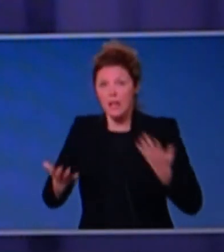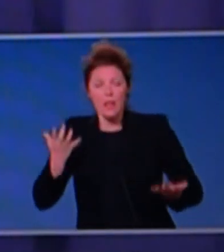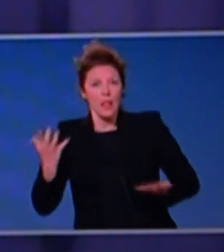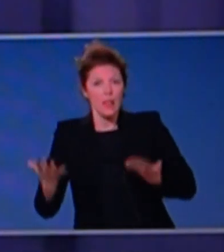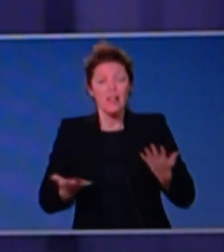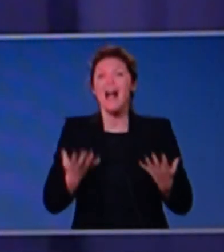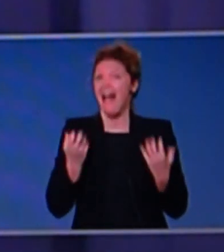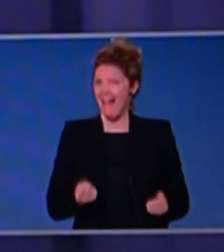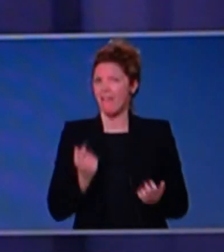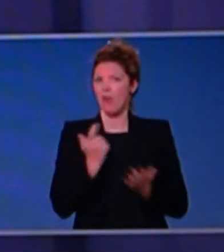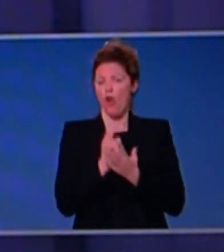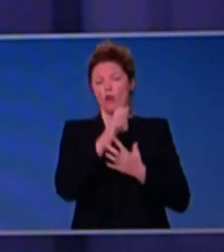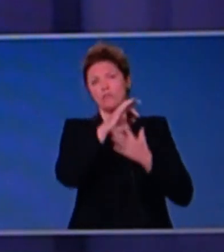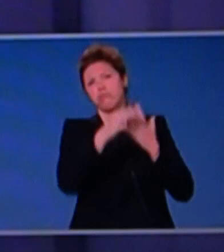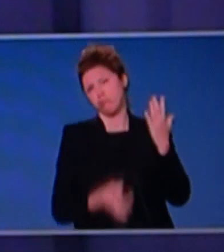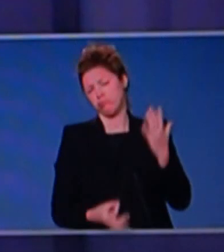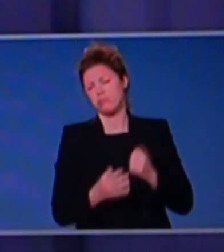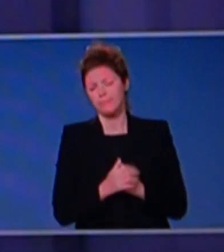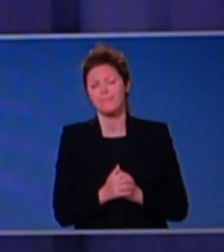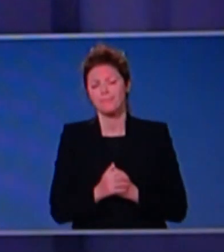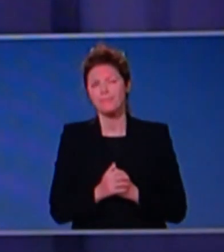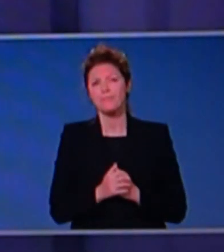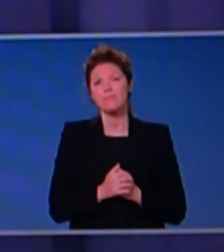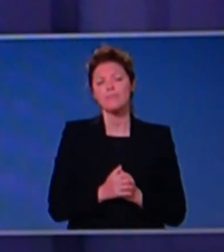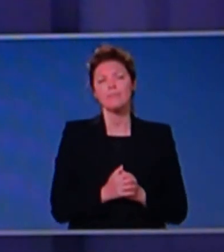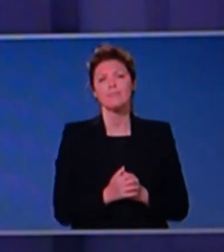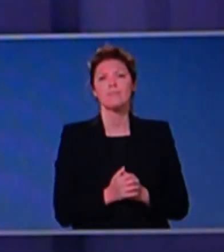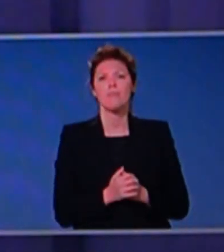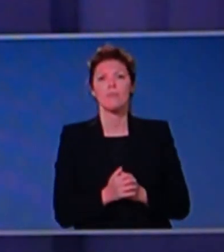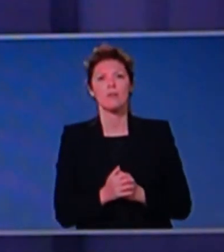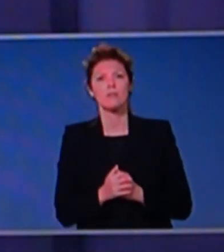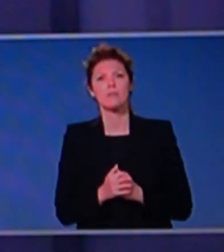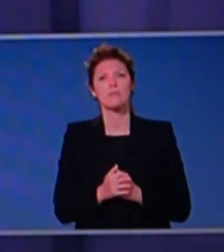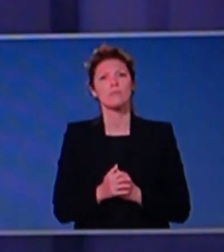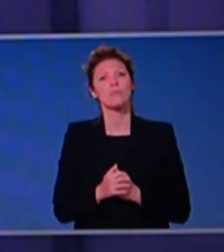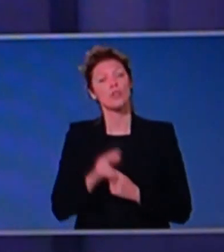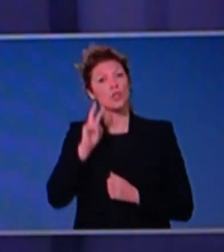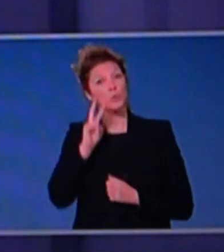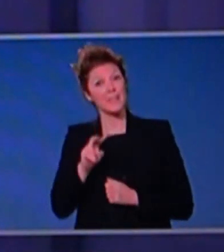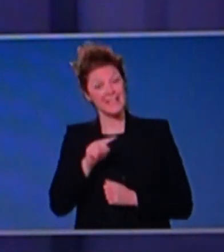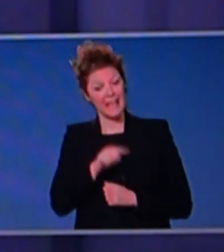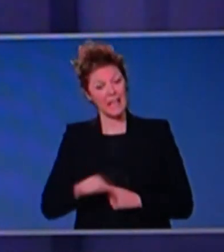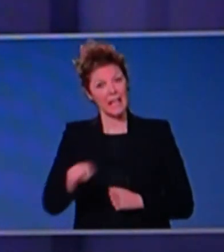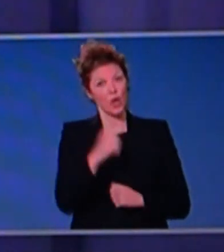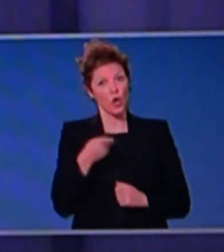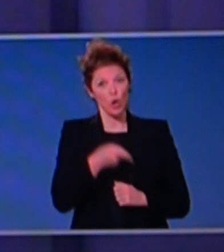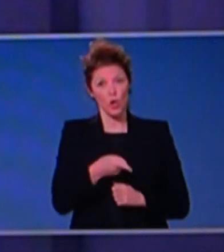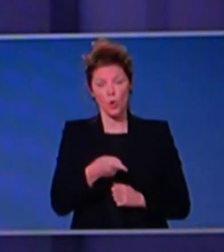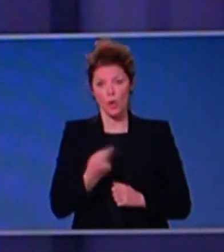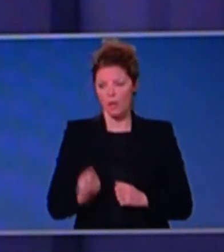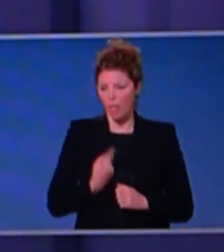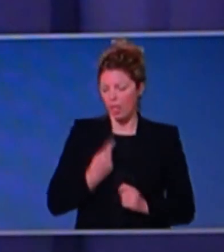seen as a response to that is actually an increase in use of mental health services.